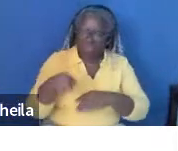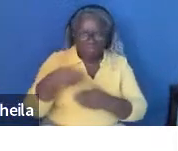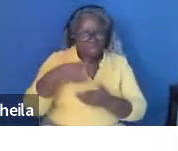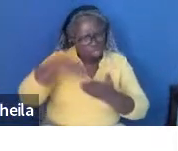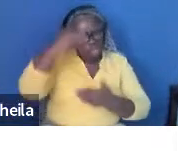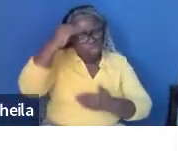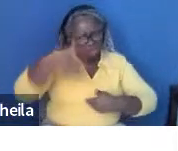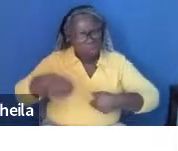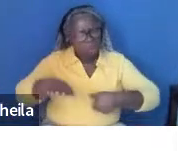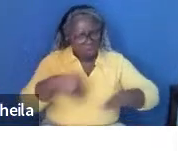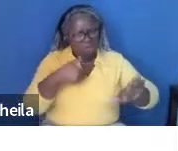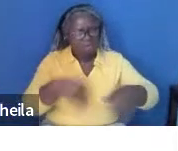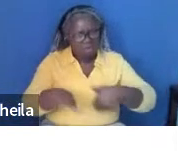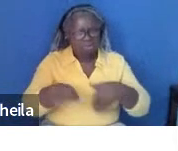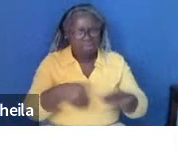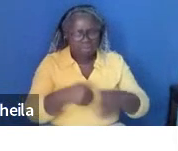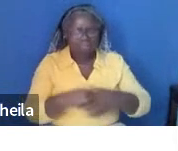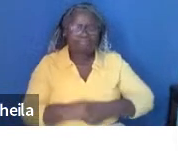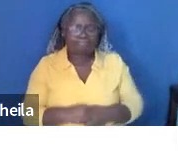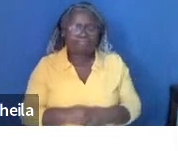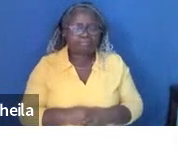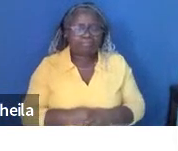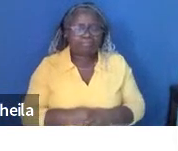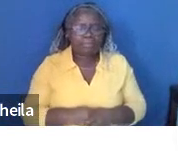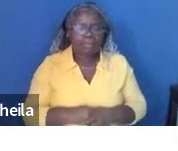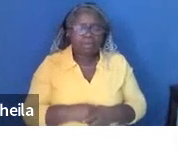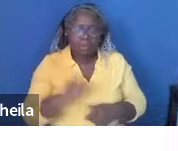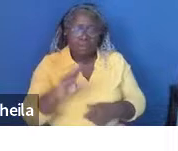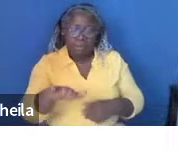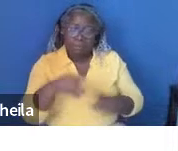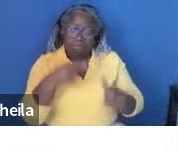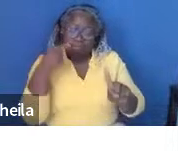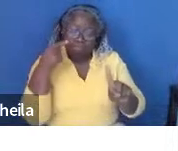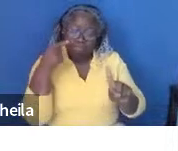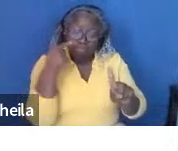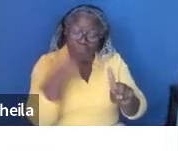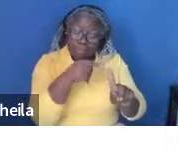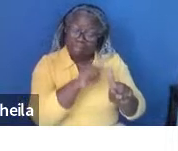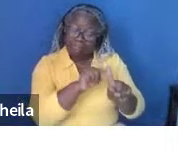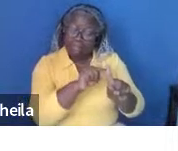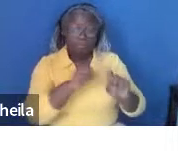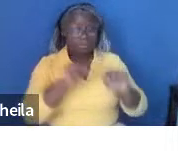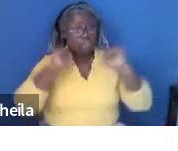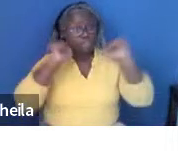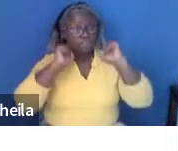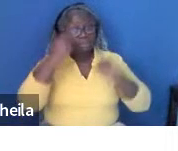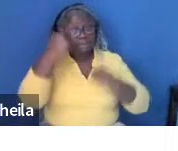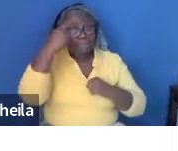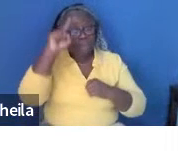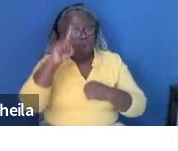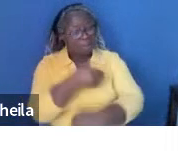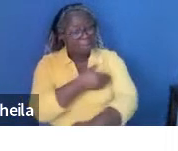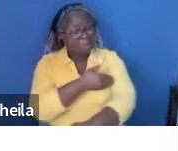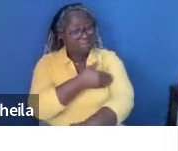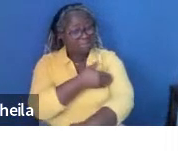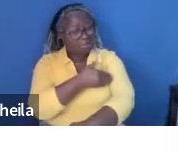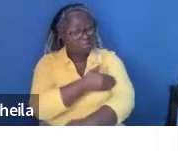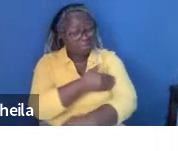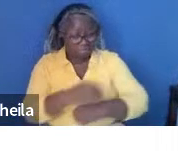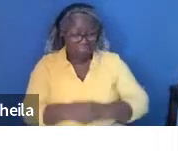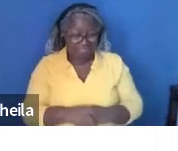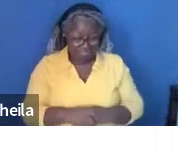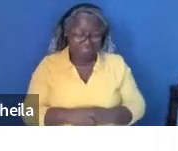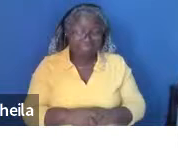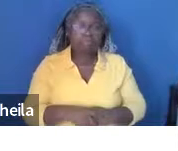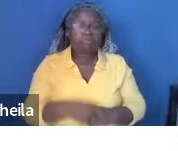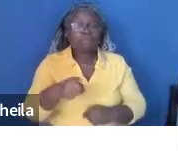groups. How to get in and out of a car is kind of a complicated thing, actually. So that's kind of standard